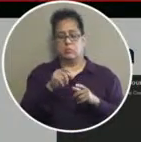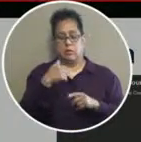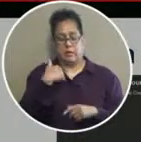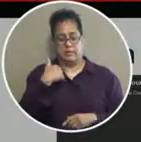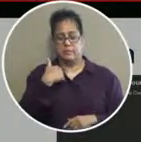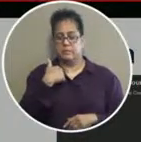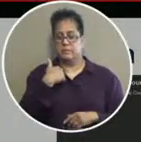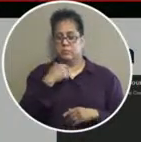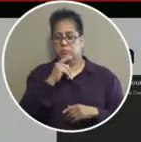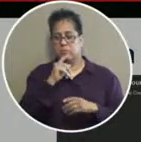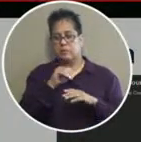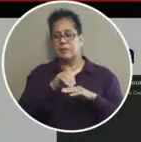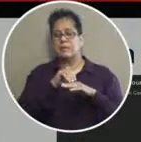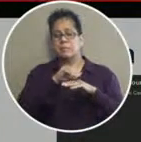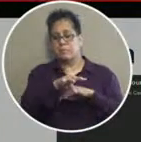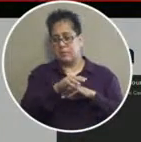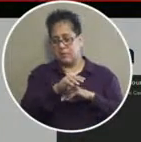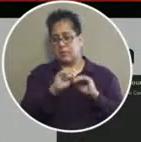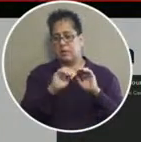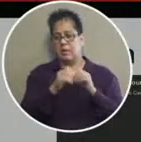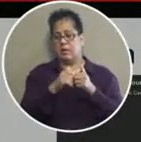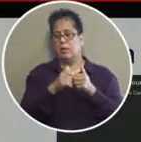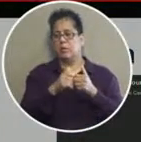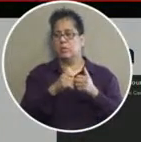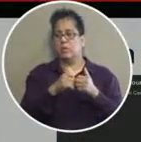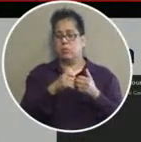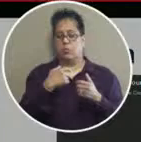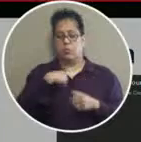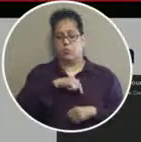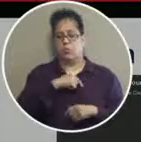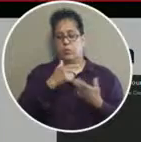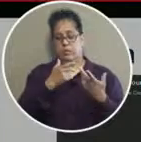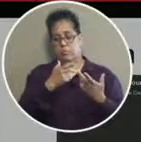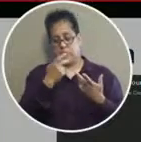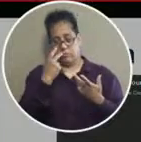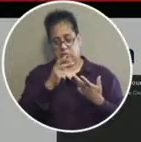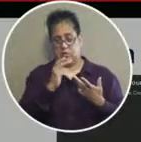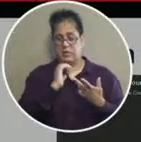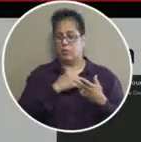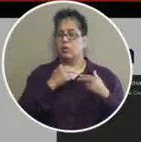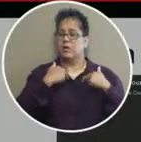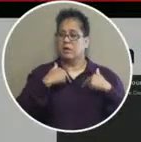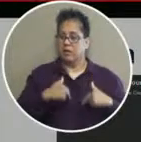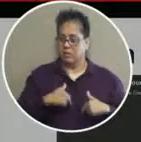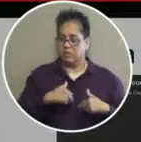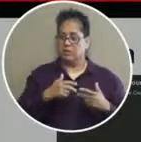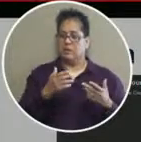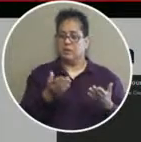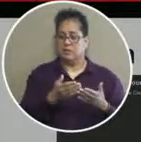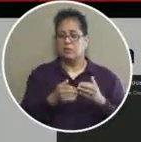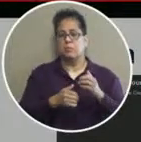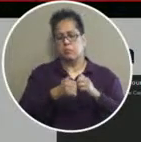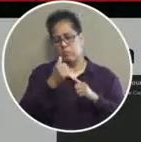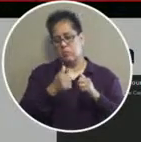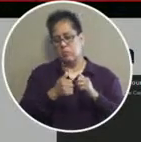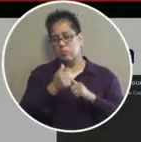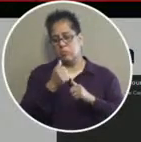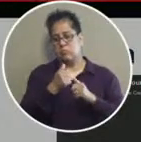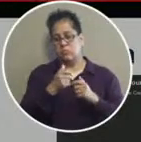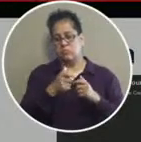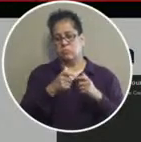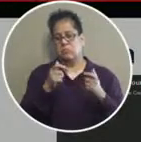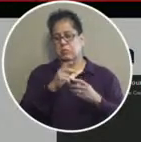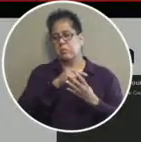has an impact in the way that we observe health in the vast majority of our